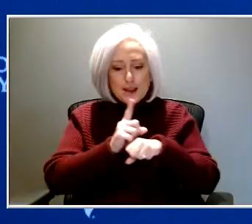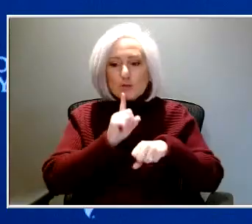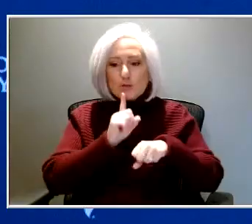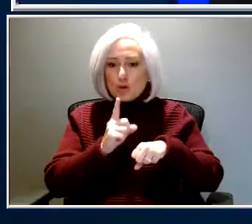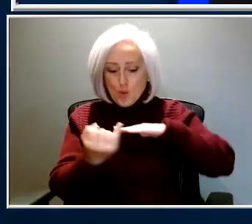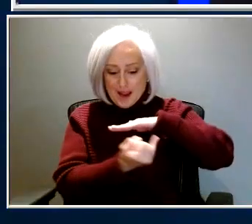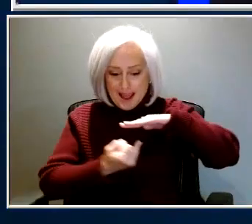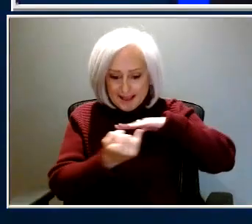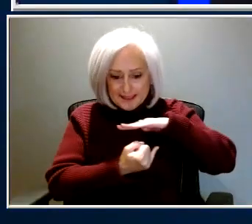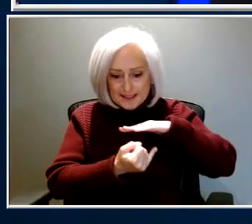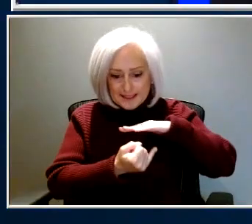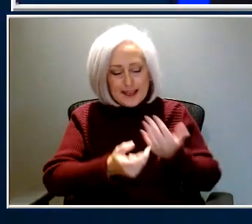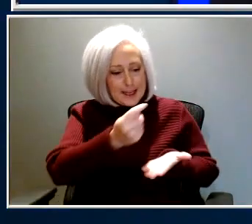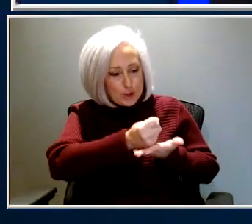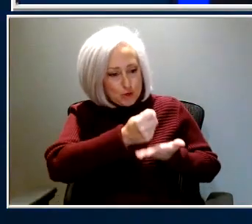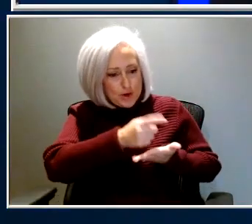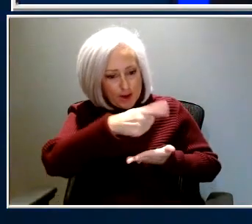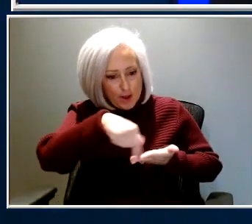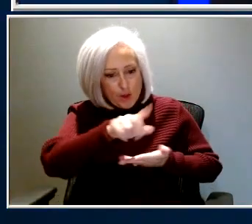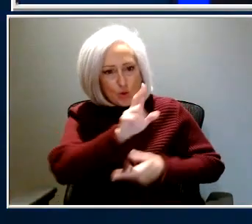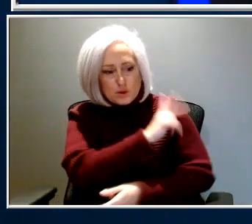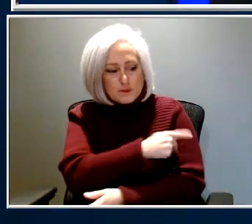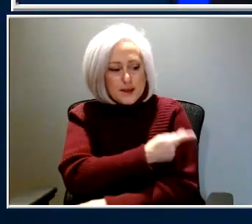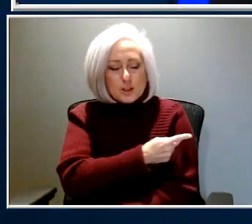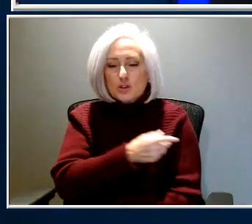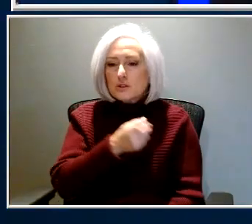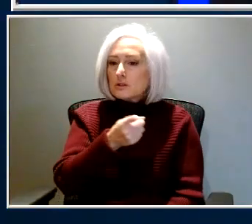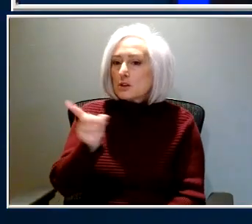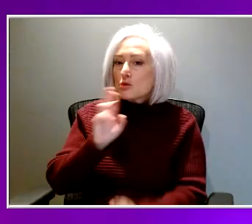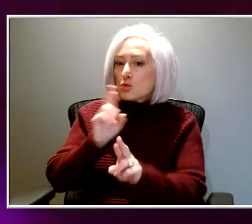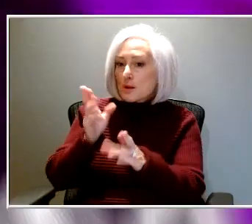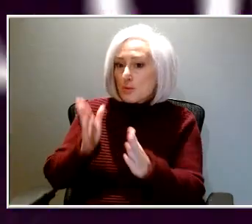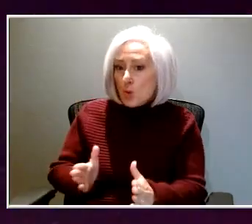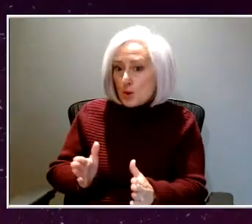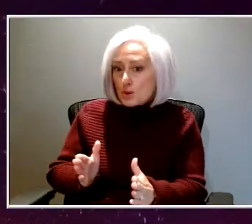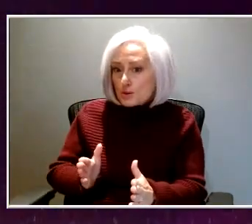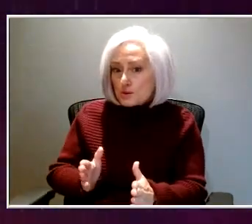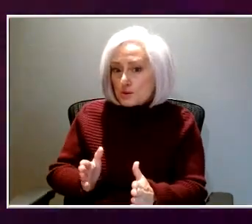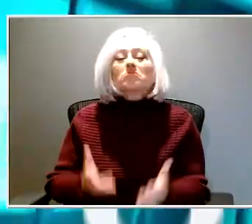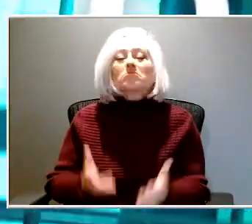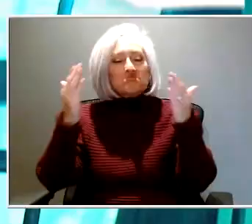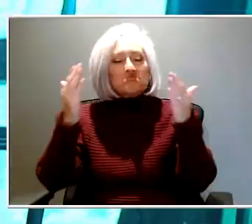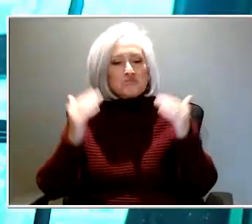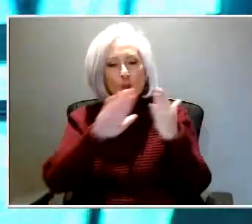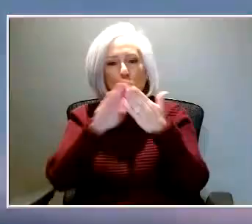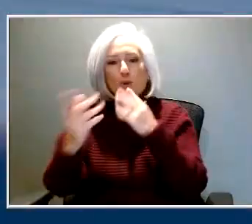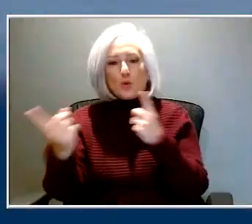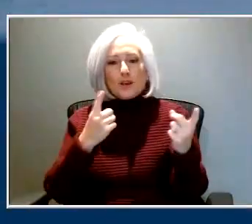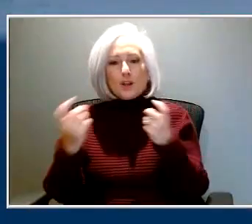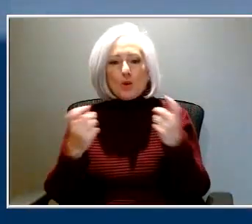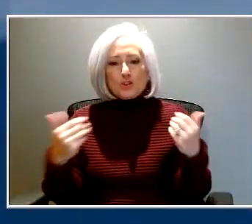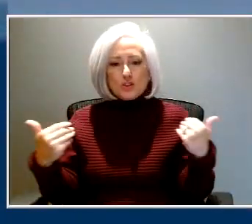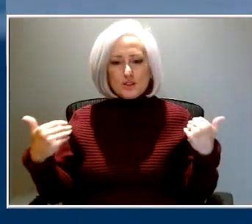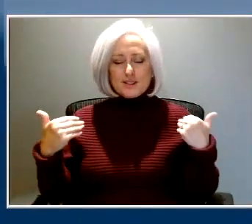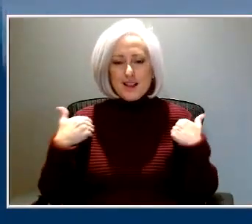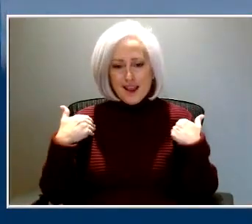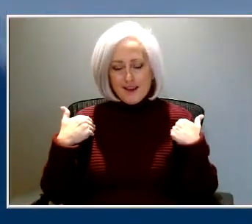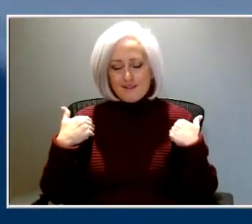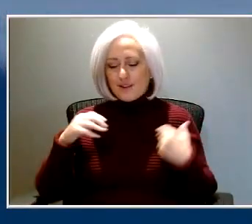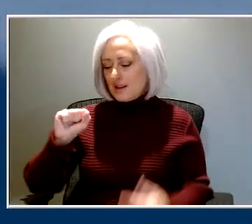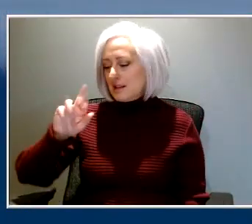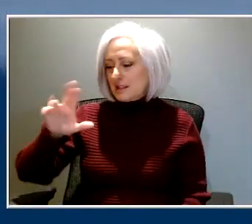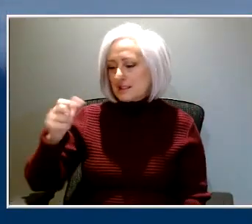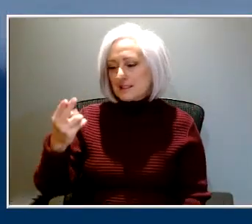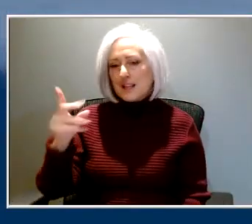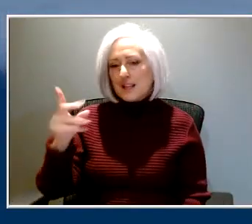those patients. Any reporters with us today? Let's get to our community questions. First one's from Sarah. Dr. Chen, what